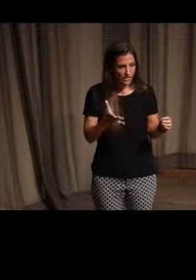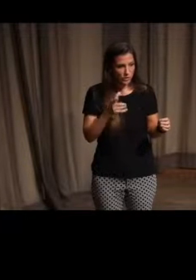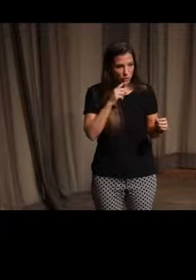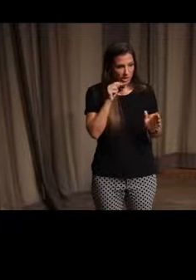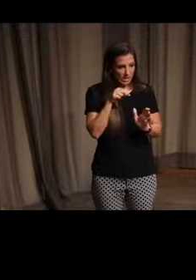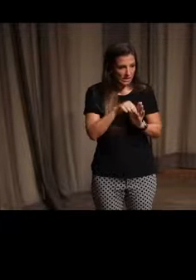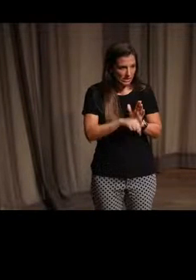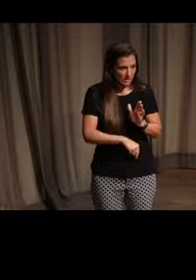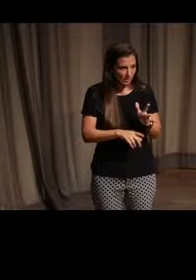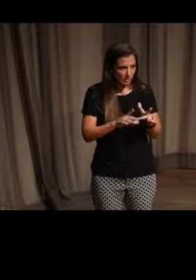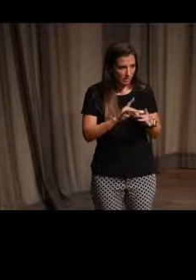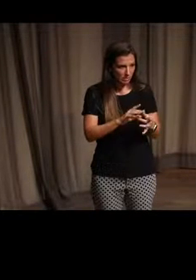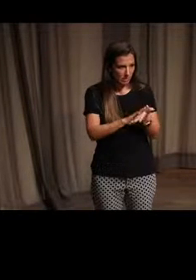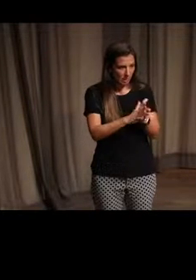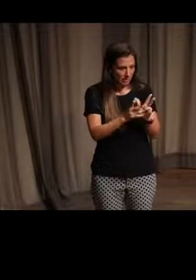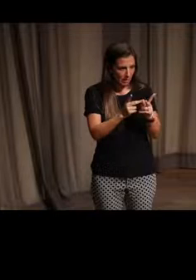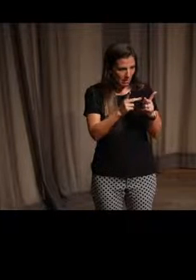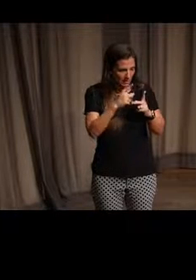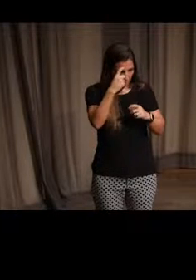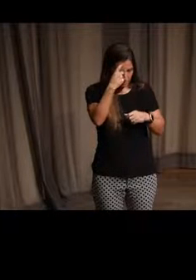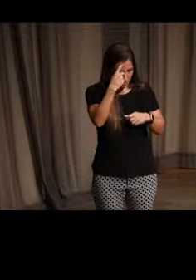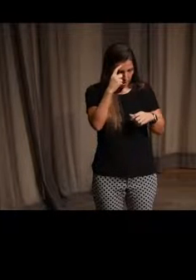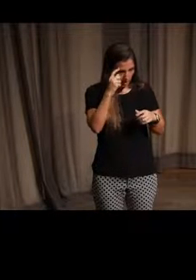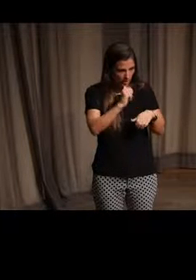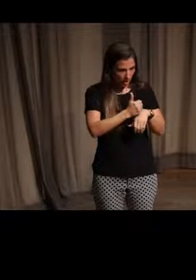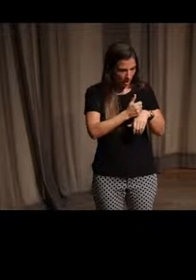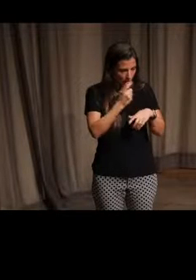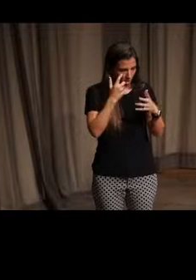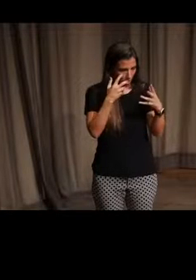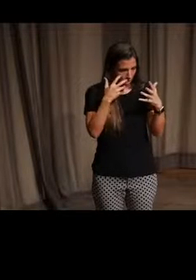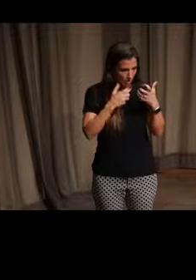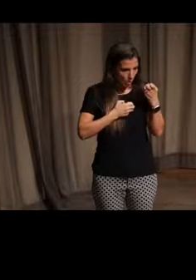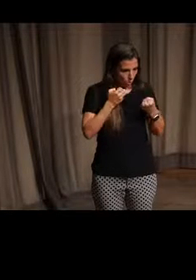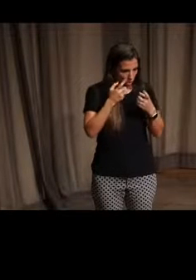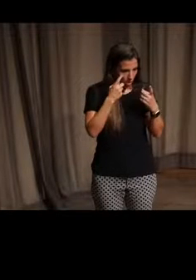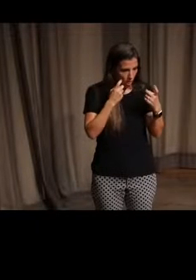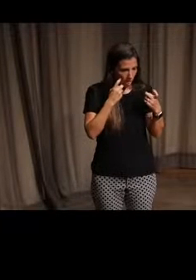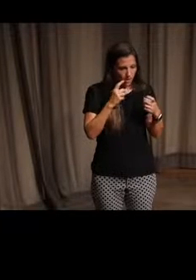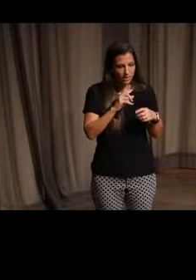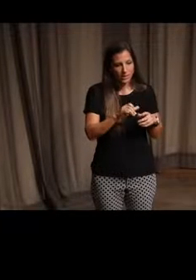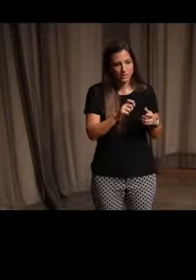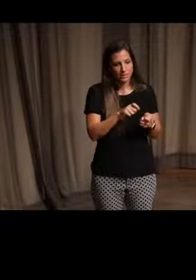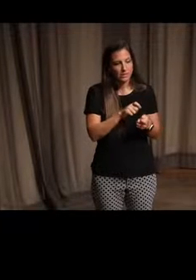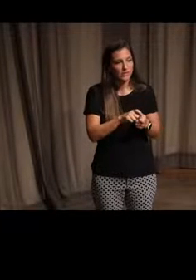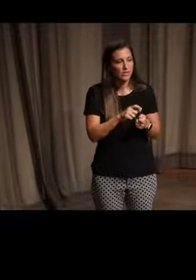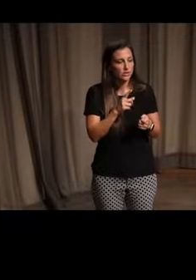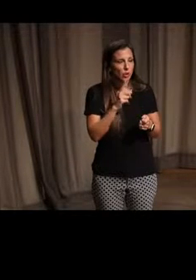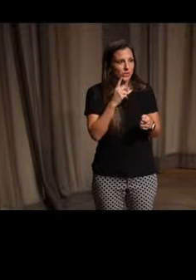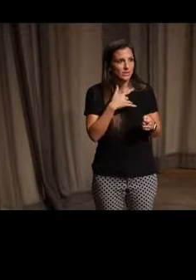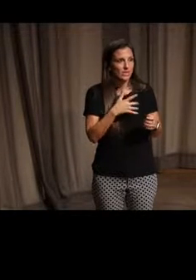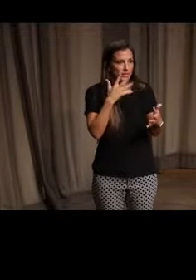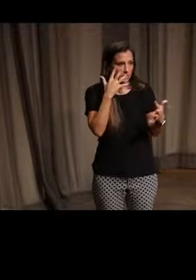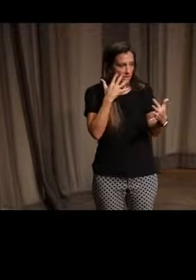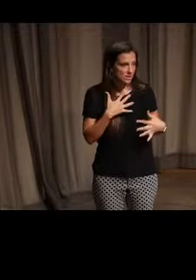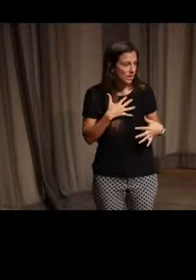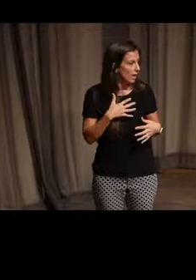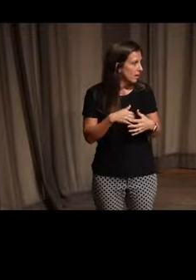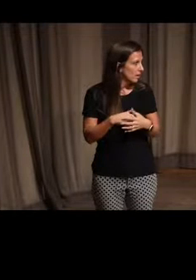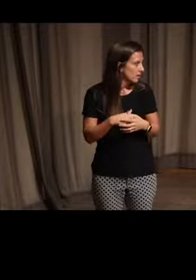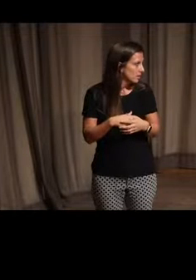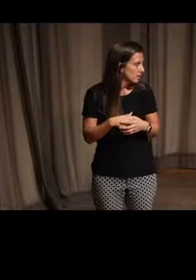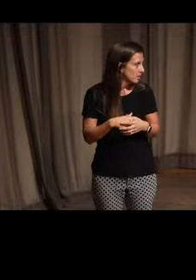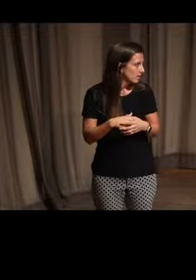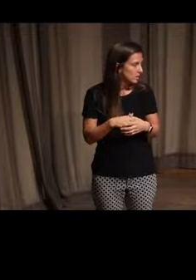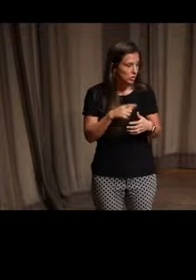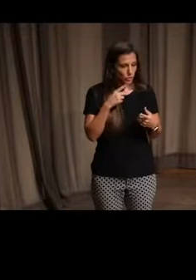very deeply to get to that place. So in this particular case, I mean, it's always very, very sad. And this was like in